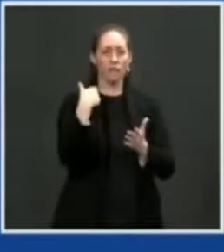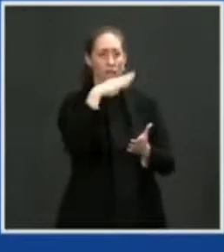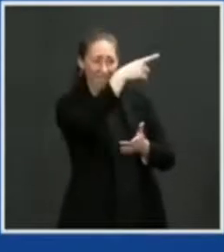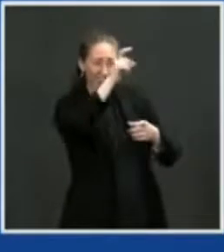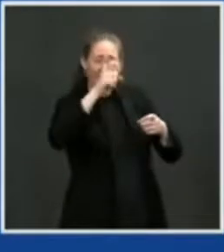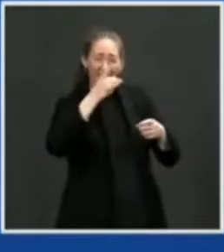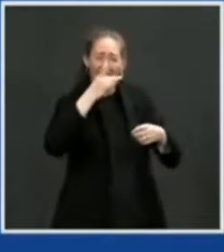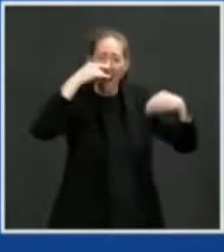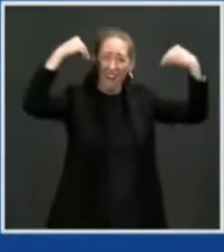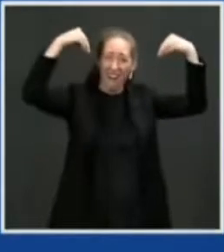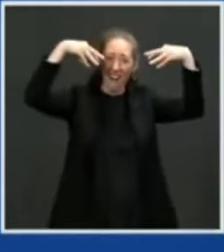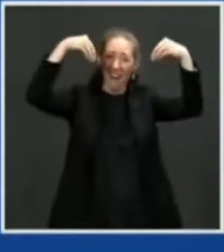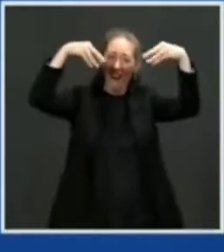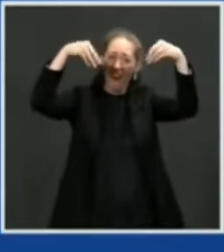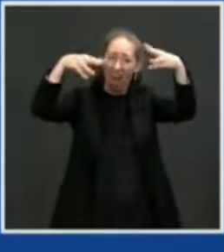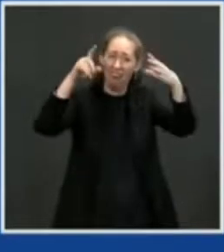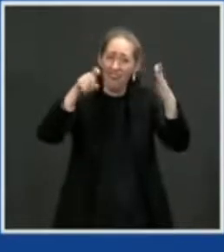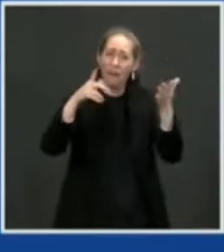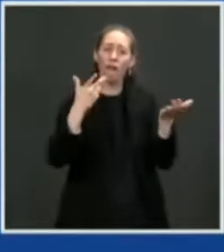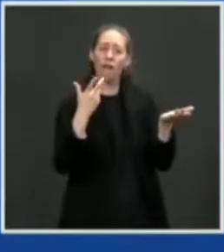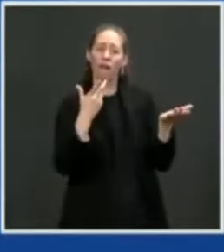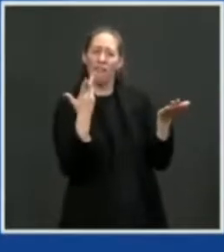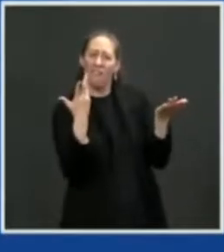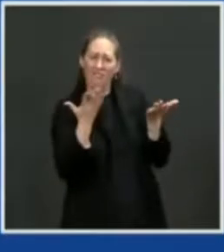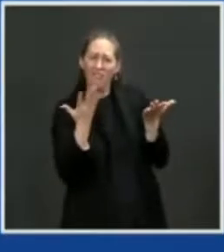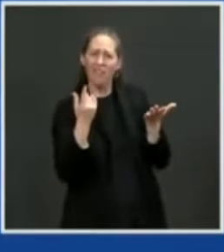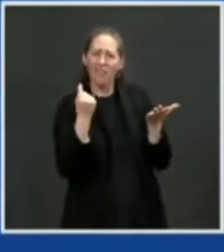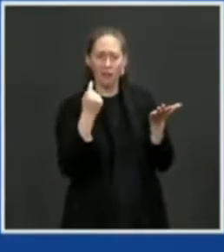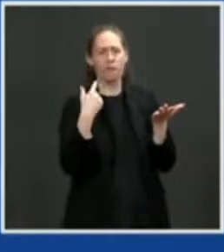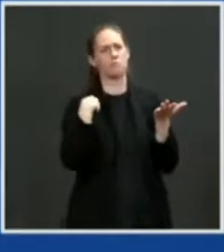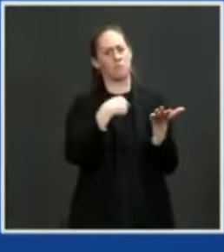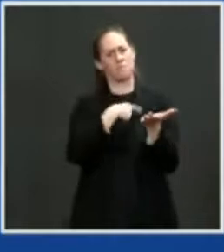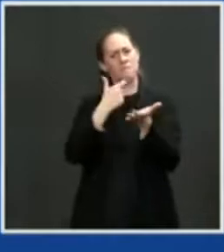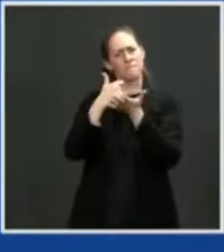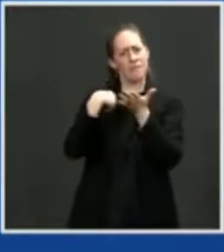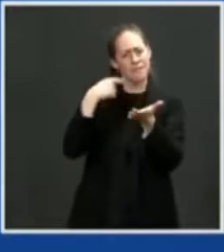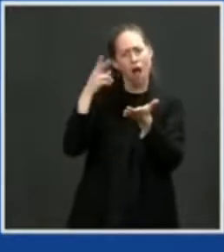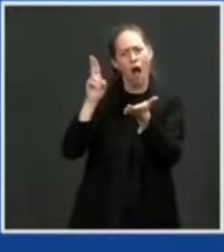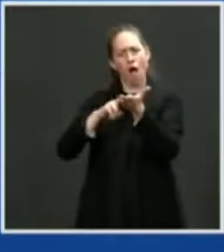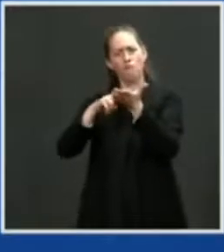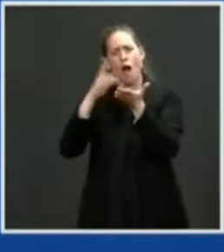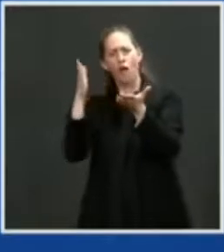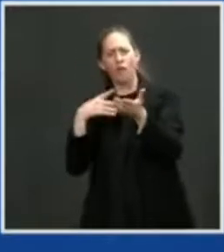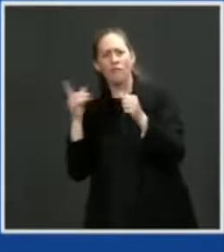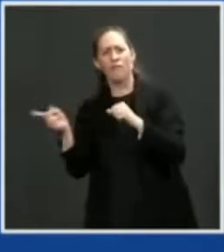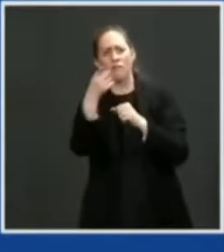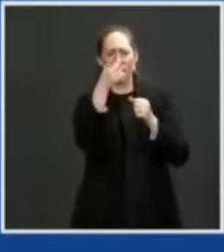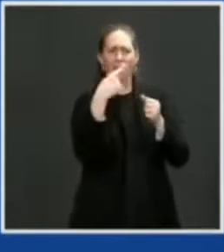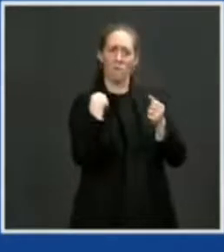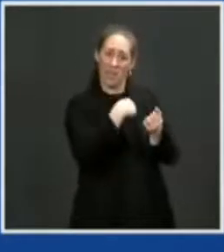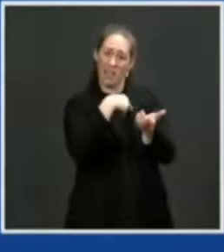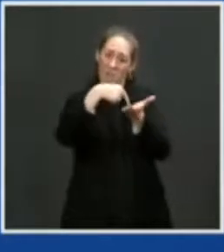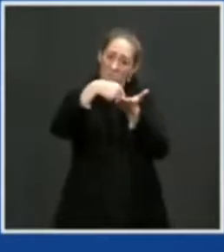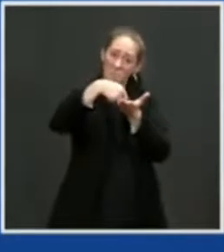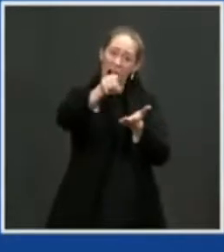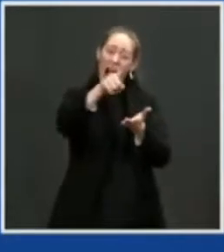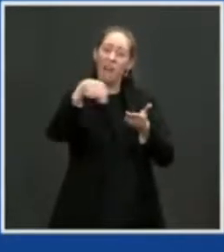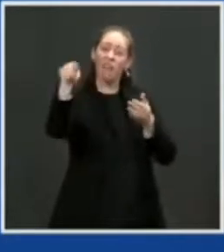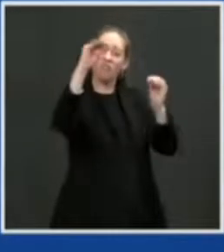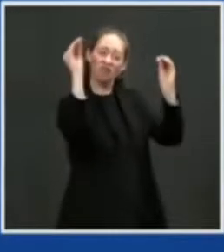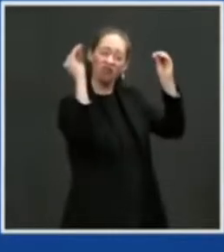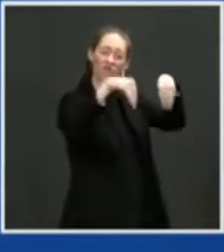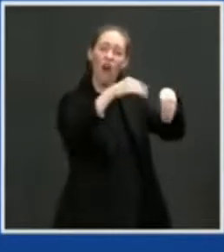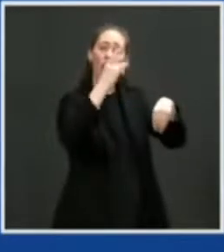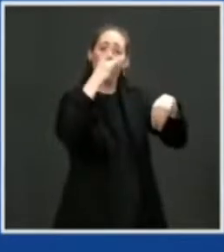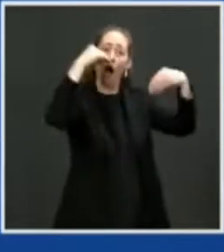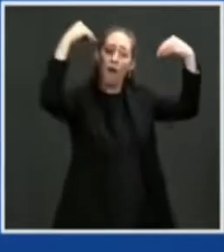in. We got. You gotta open your We got eyes. contract lighting. We paid directly to the contractor. Did not go through the government. And violent The crime government